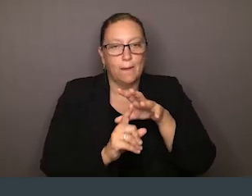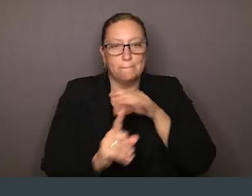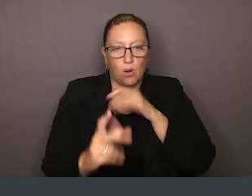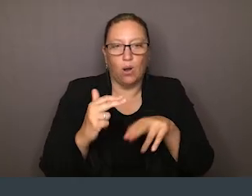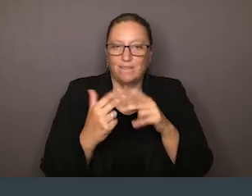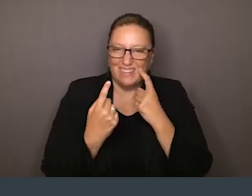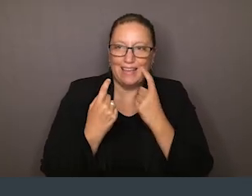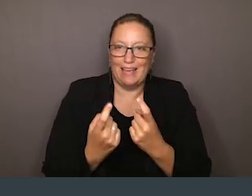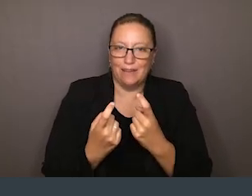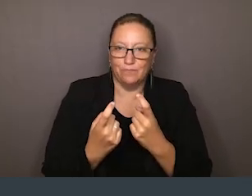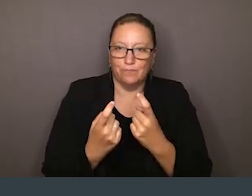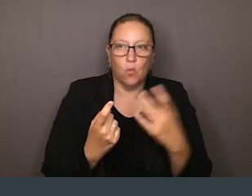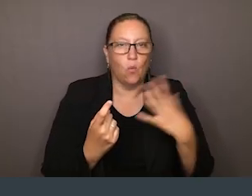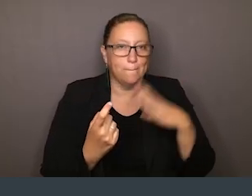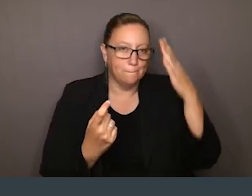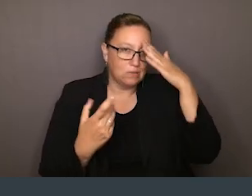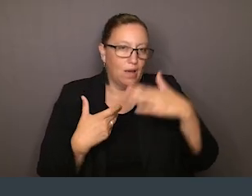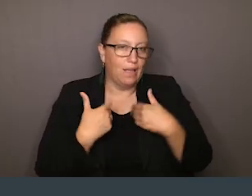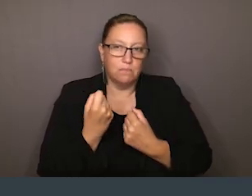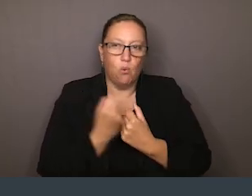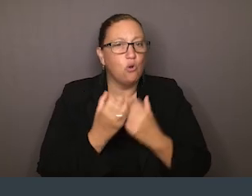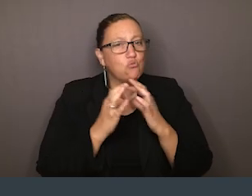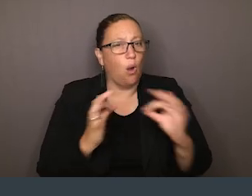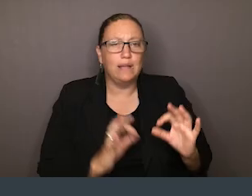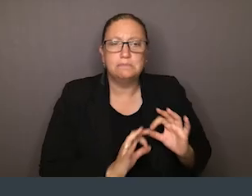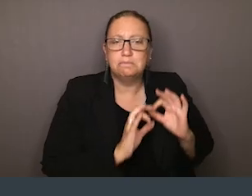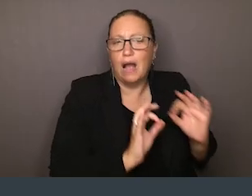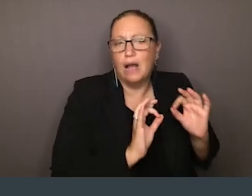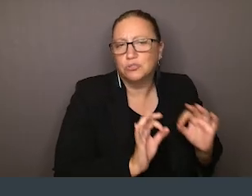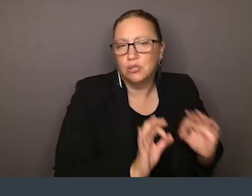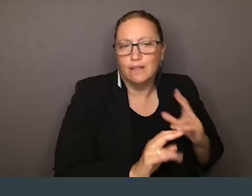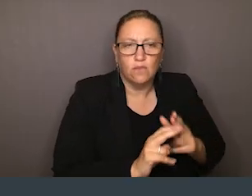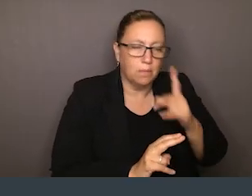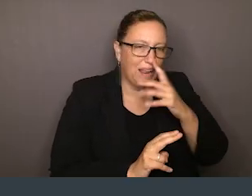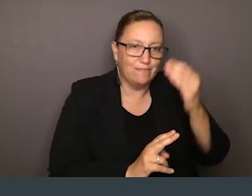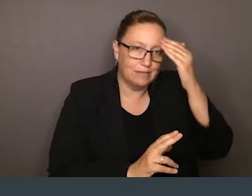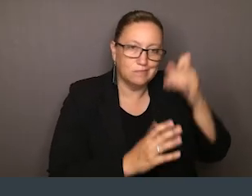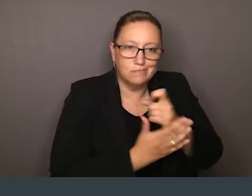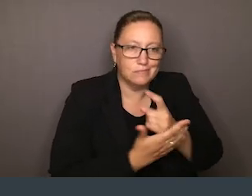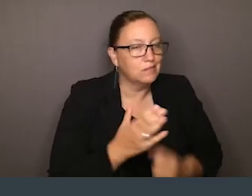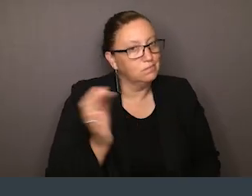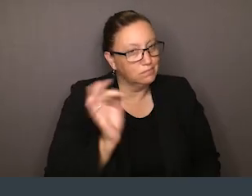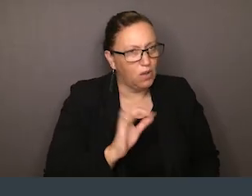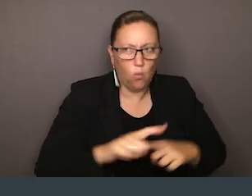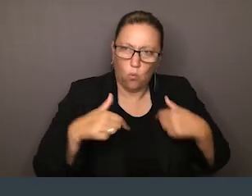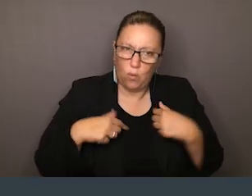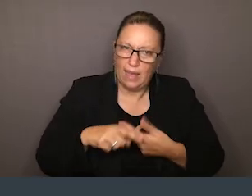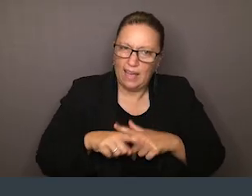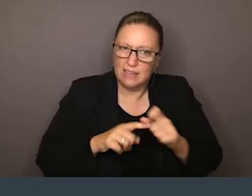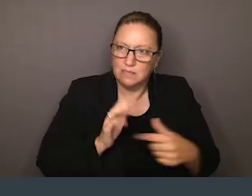care, so that mental health support is not an exception for people with intellectual disability, but is actually